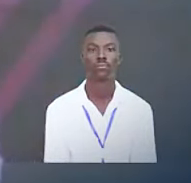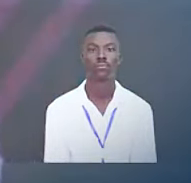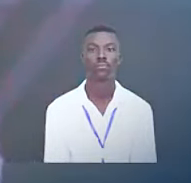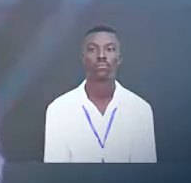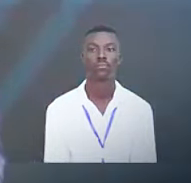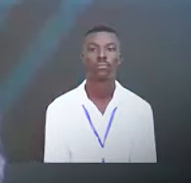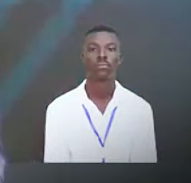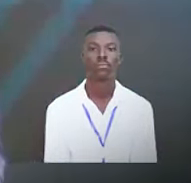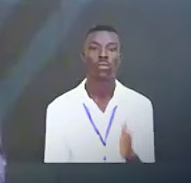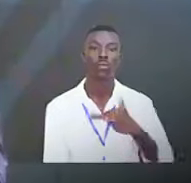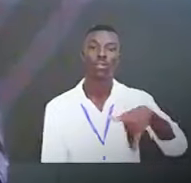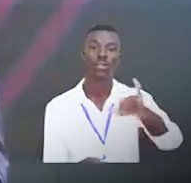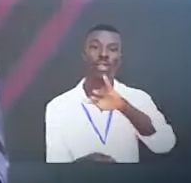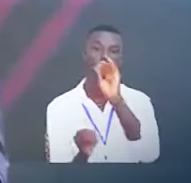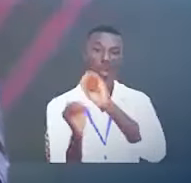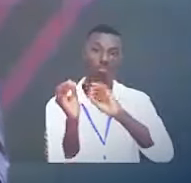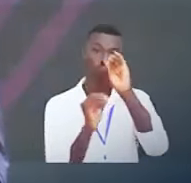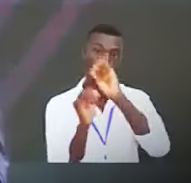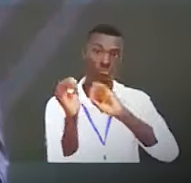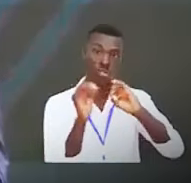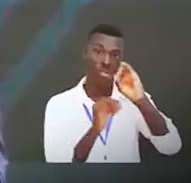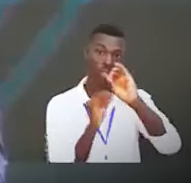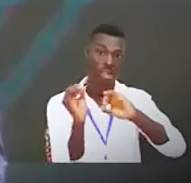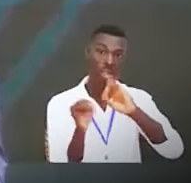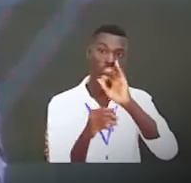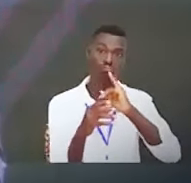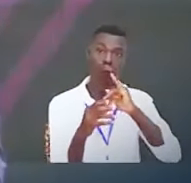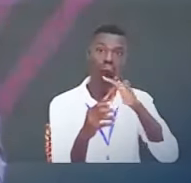They that observe lying vanities